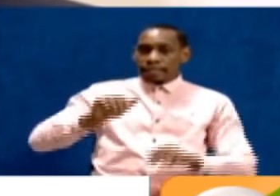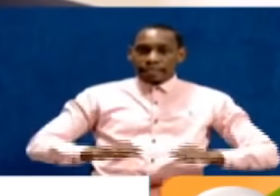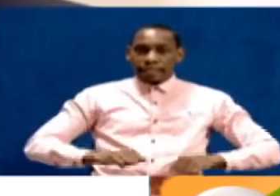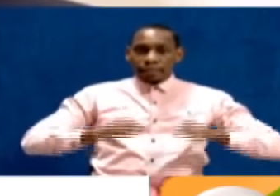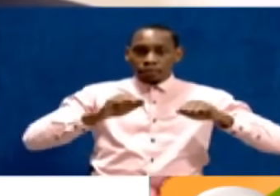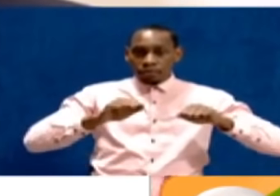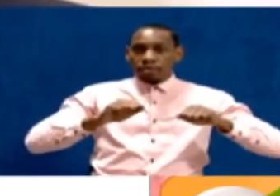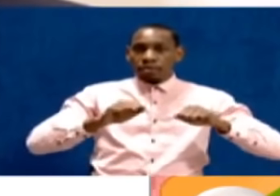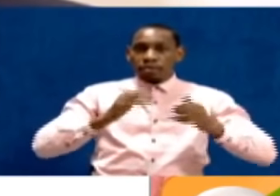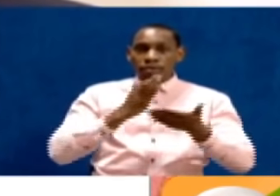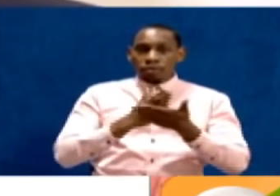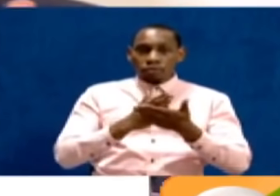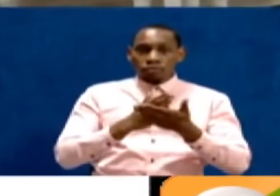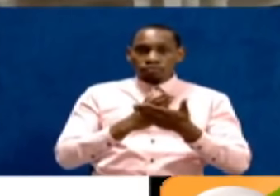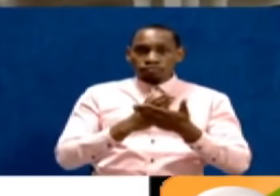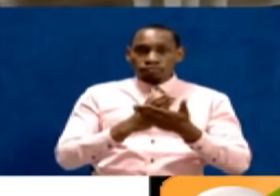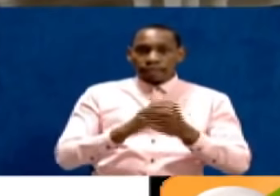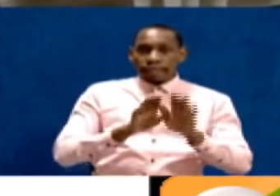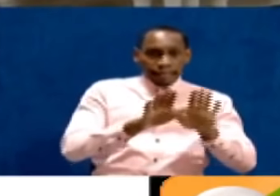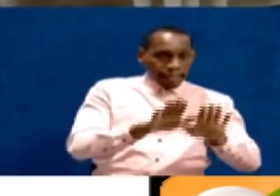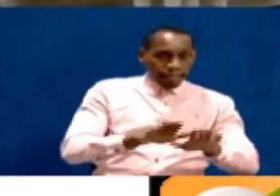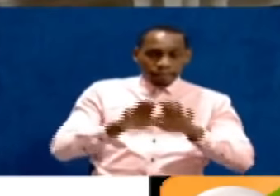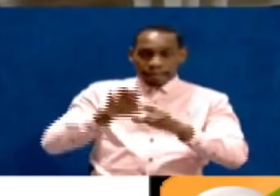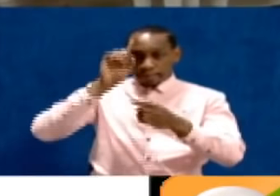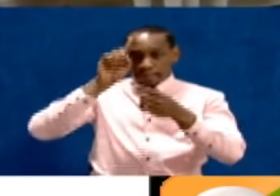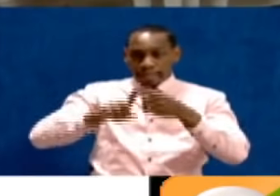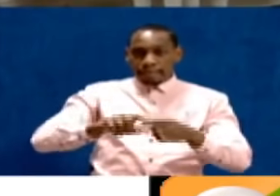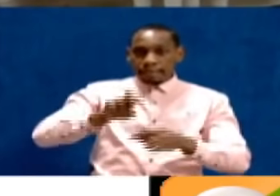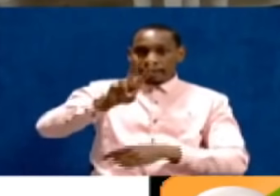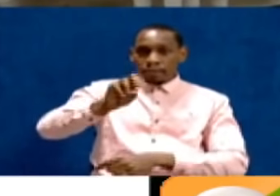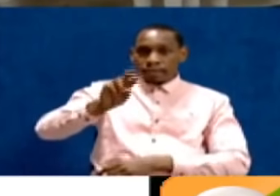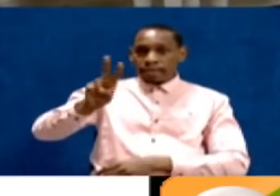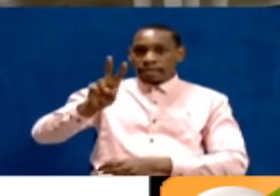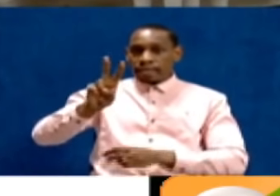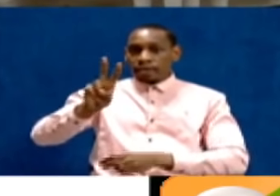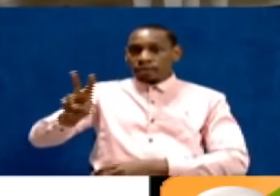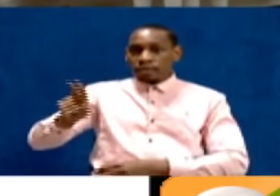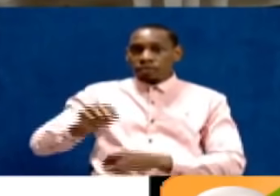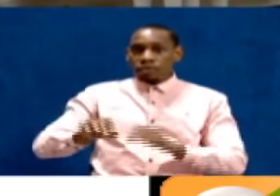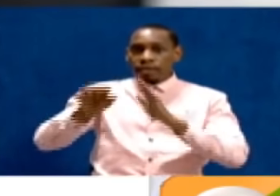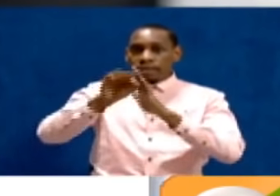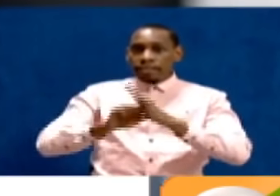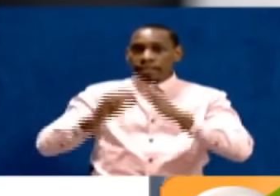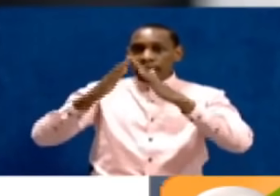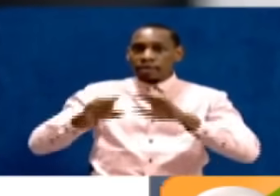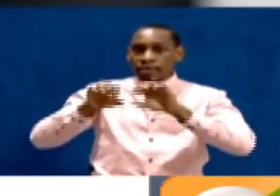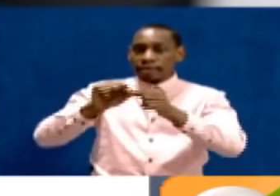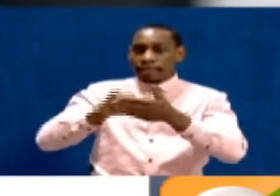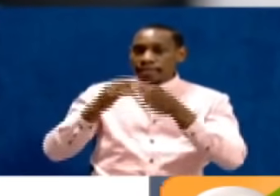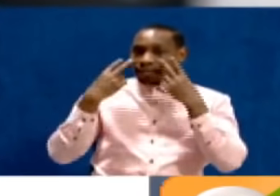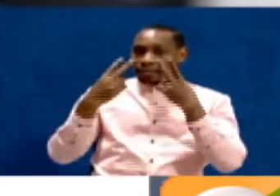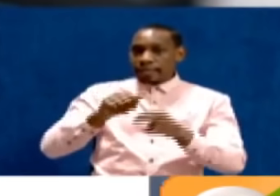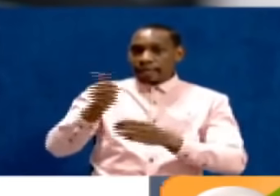has seemingly been playing safe with an eye on 2022 State House succession, often viewed as